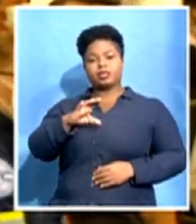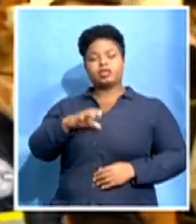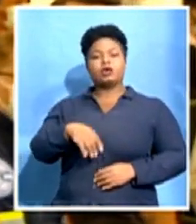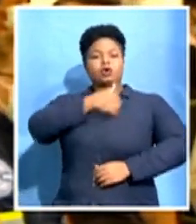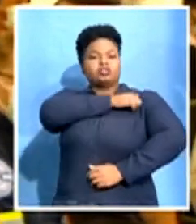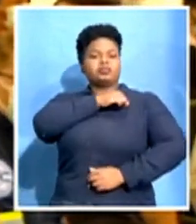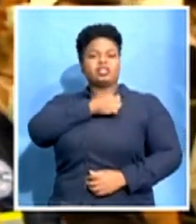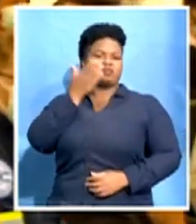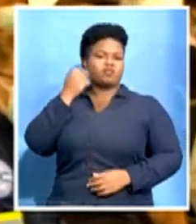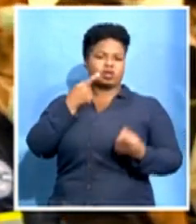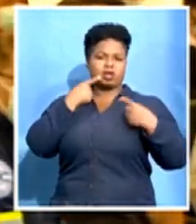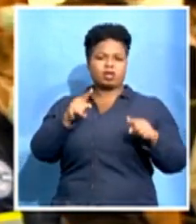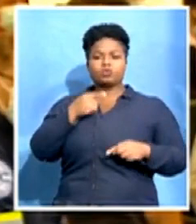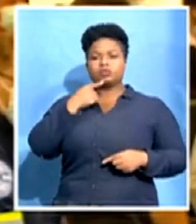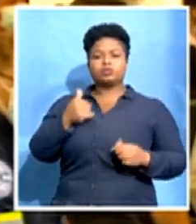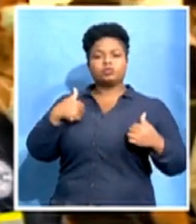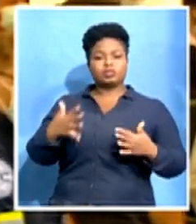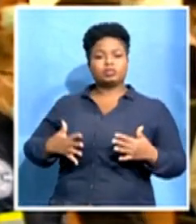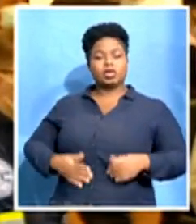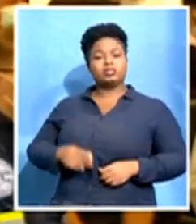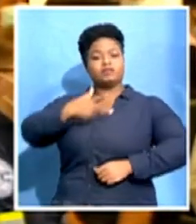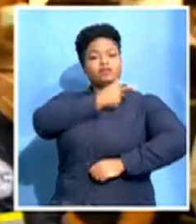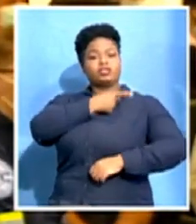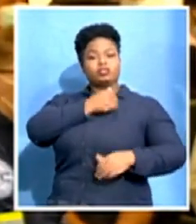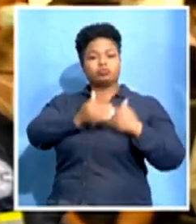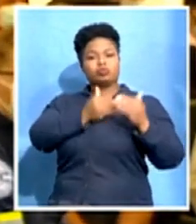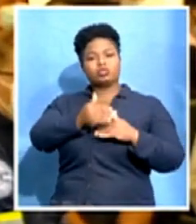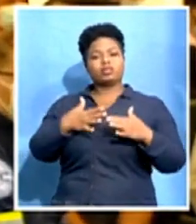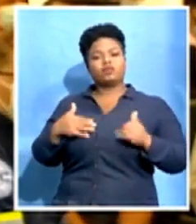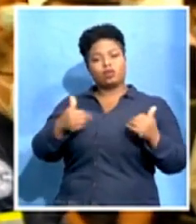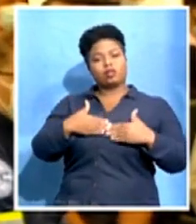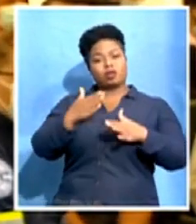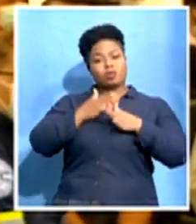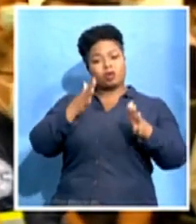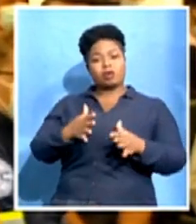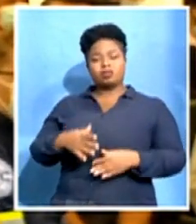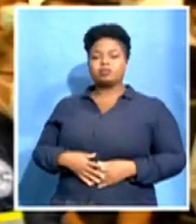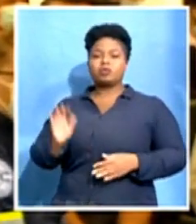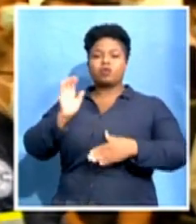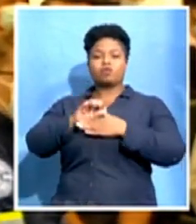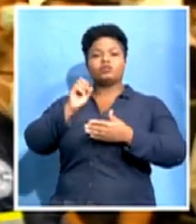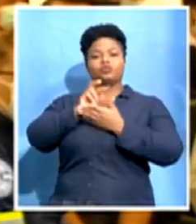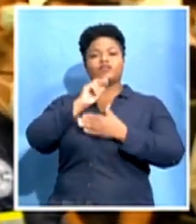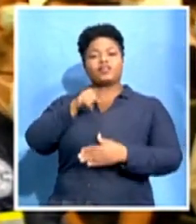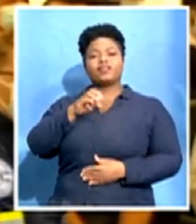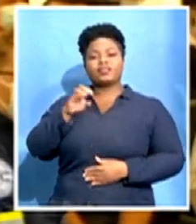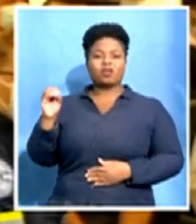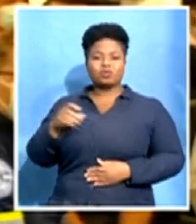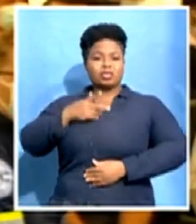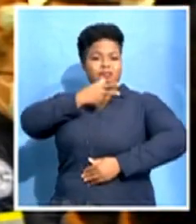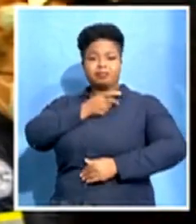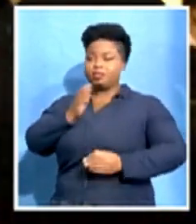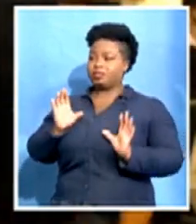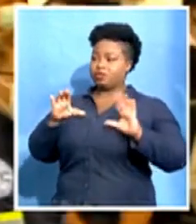vaccination process of healthcare workers, over 12,000 have now been vaccinated. The group here behind me is